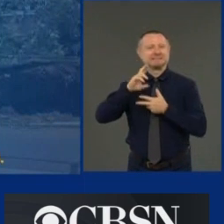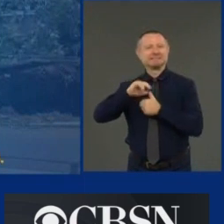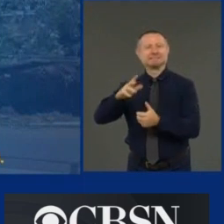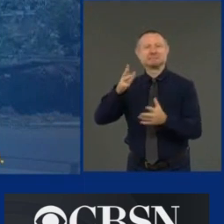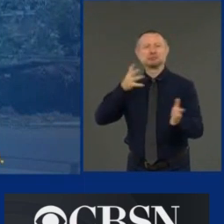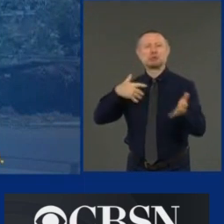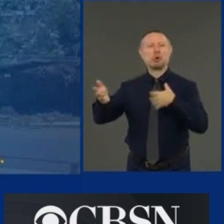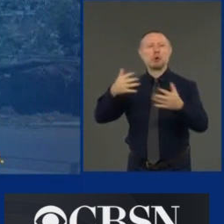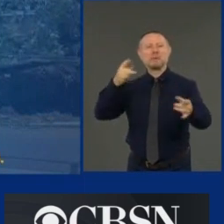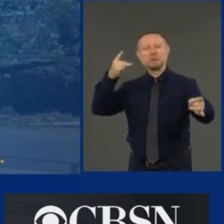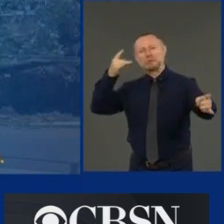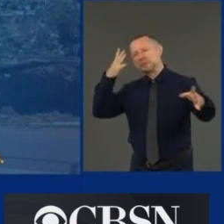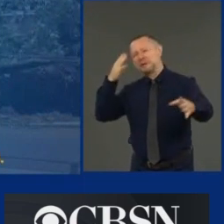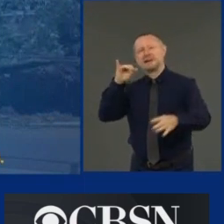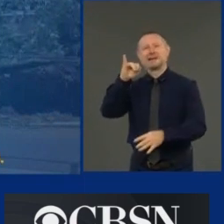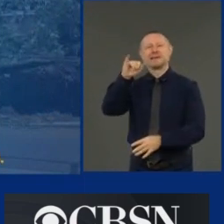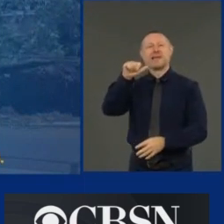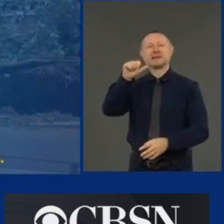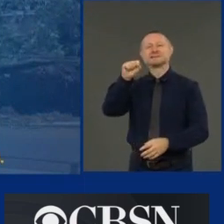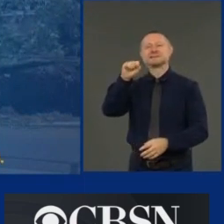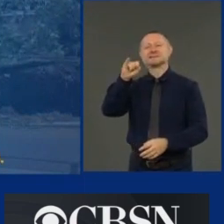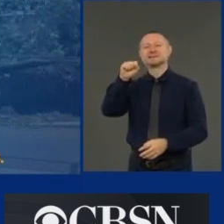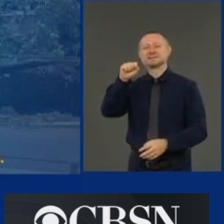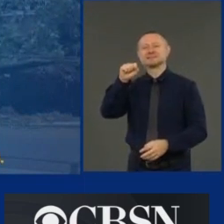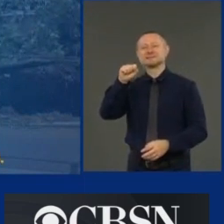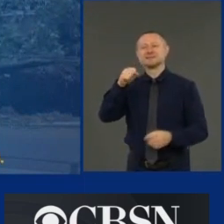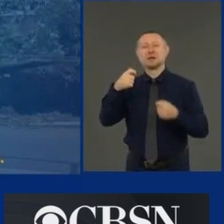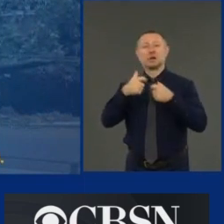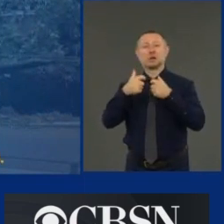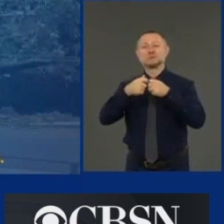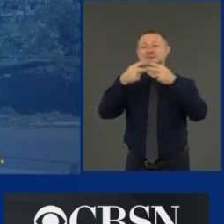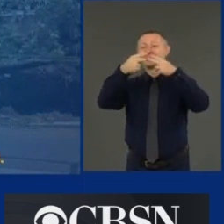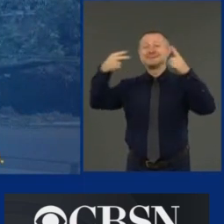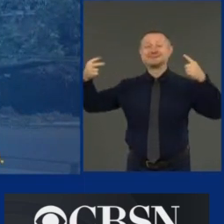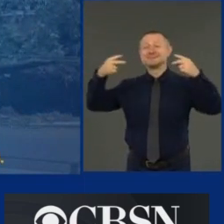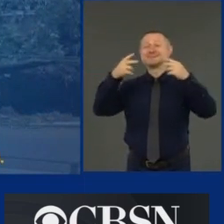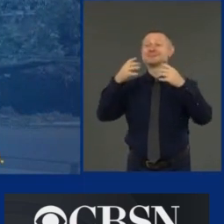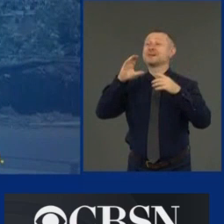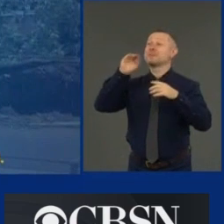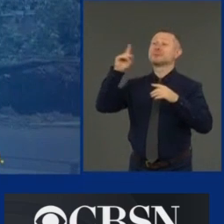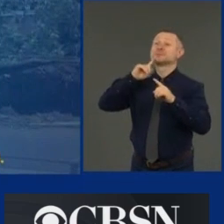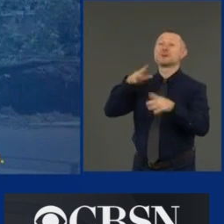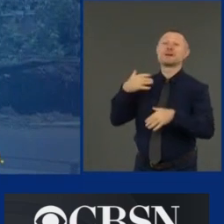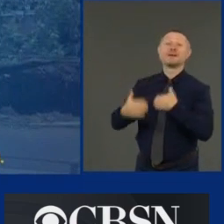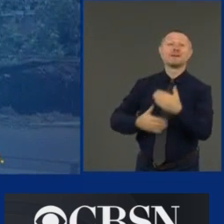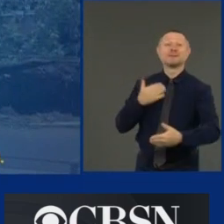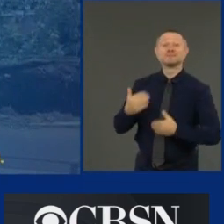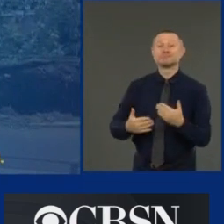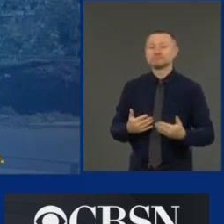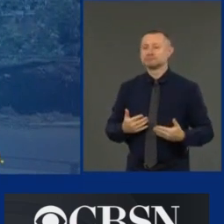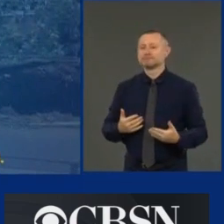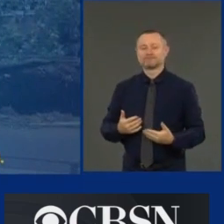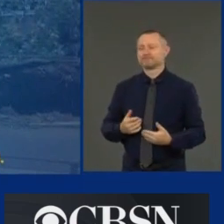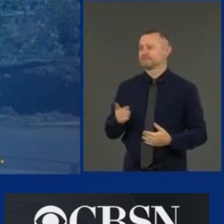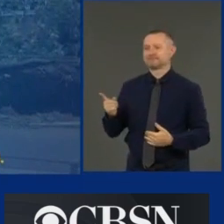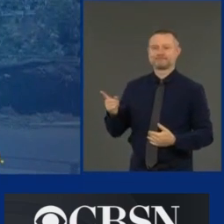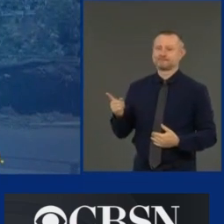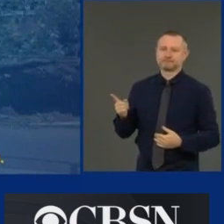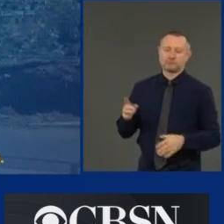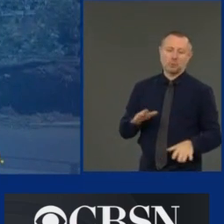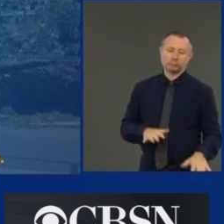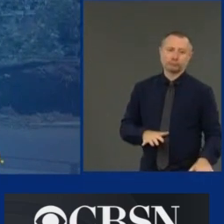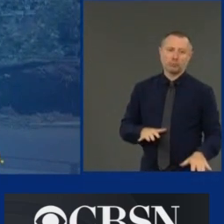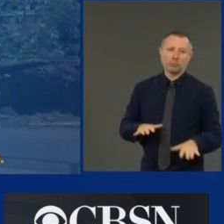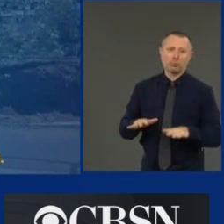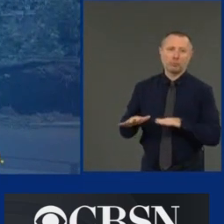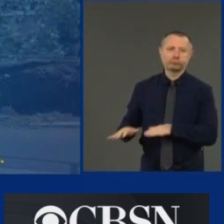The response by the utility company was unacceptable. And it's even worse because this is